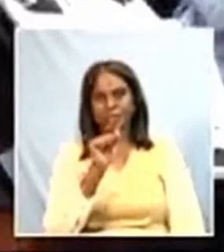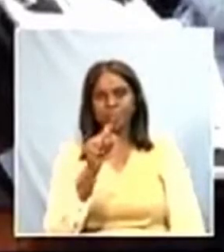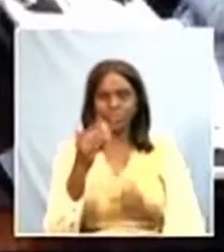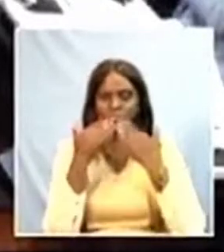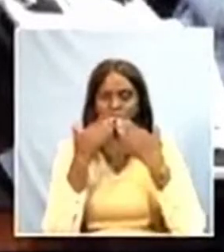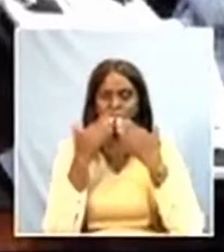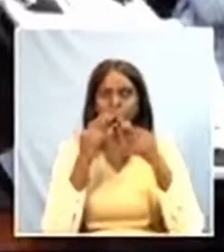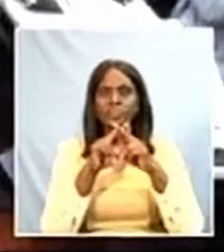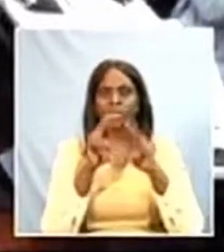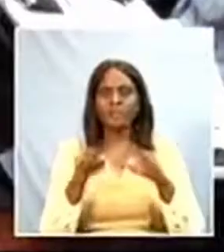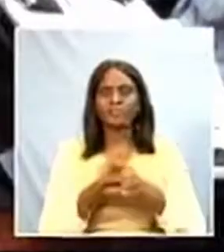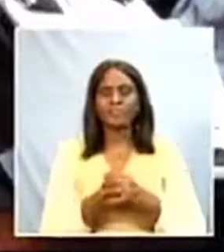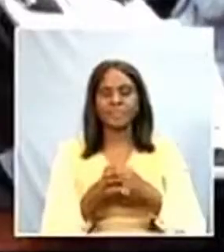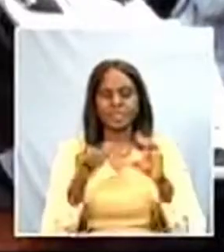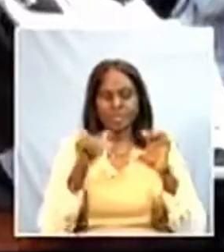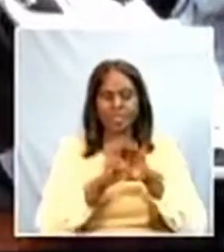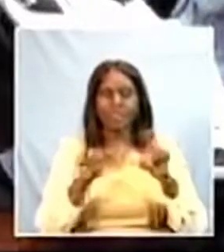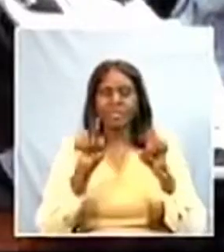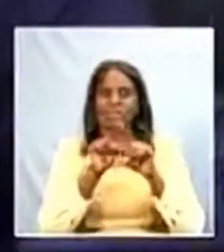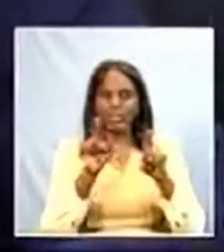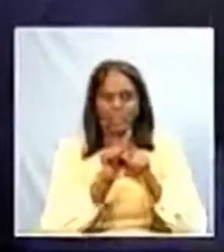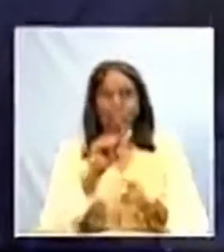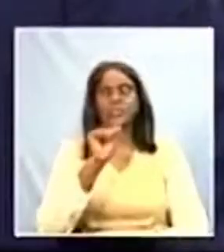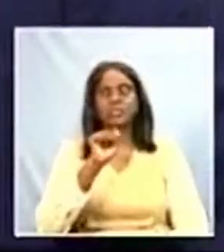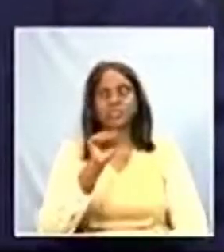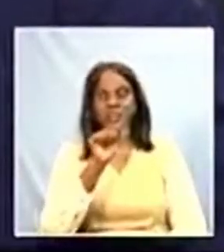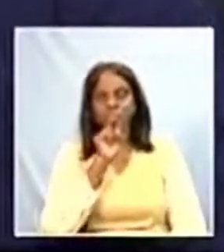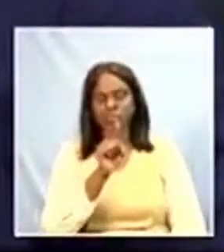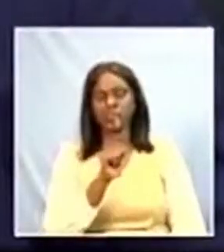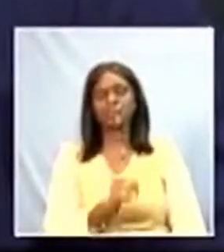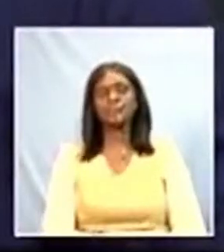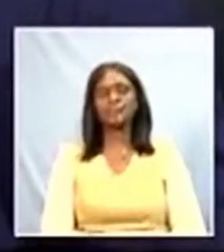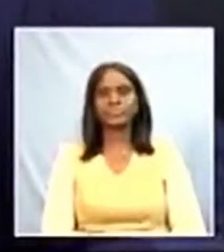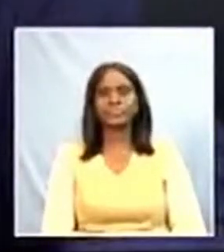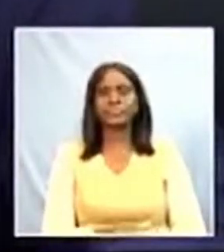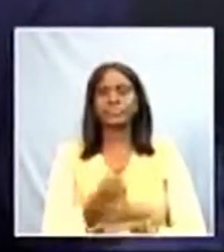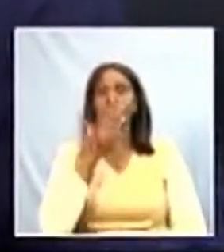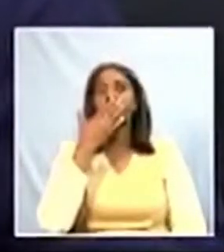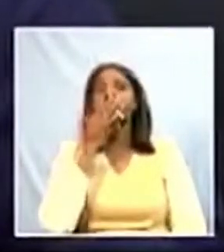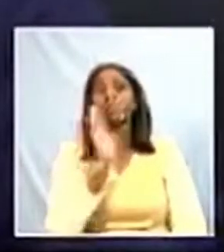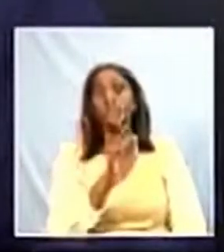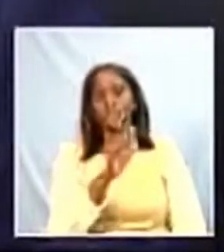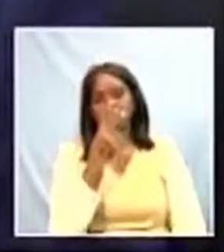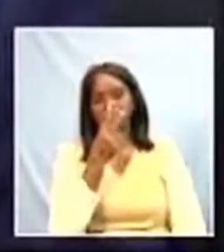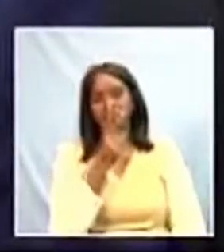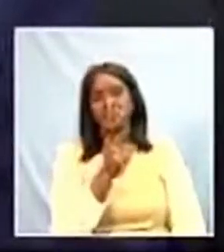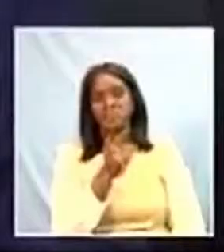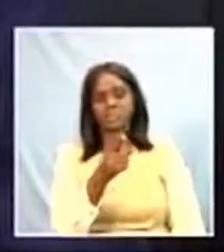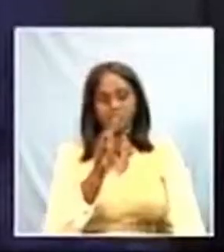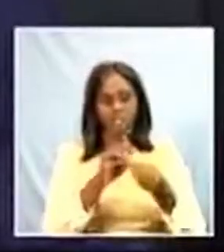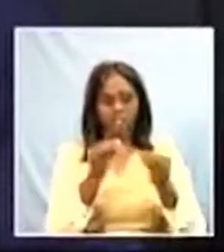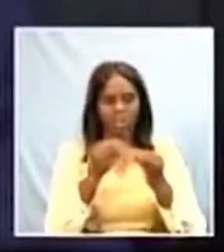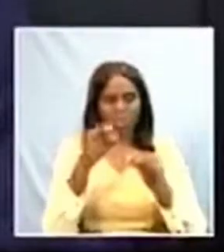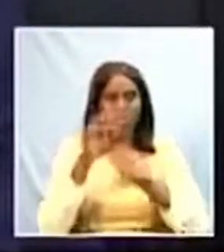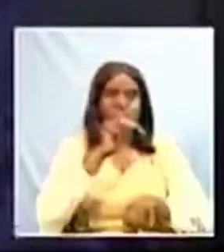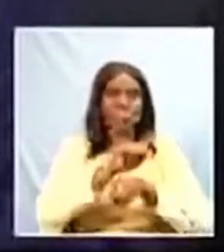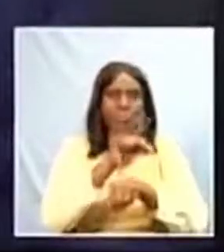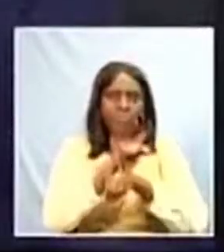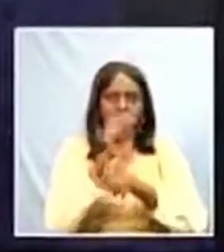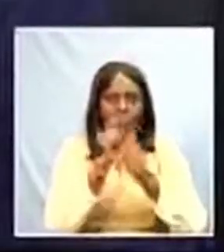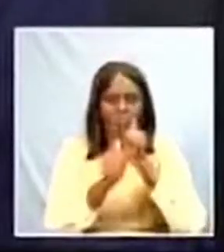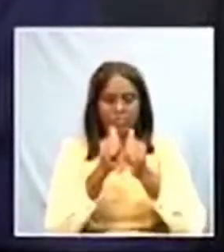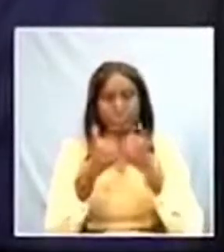Thank you, Chair. On the same one, of course, it's a sad reading, looking at the number of projects that have